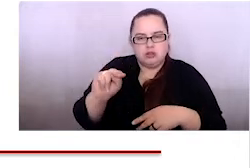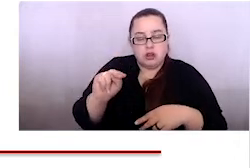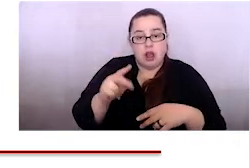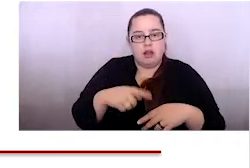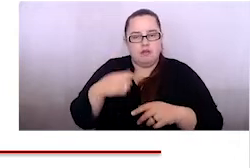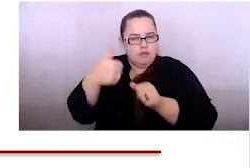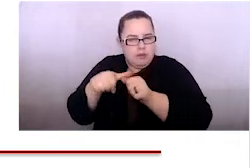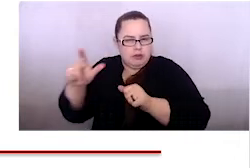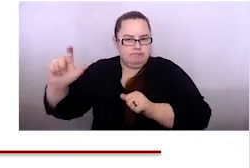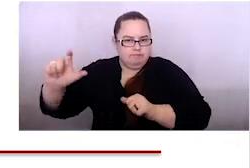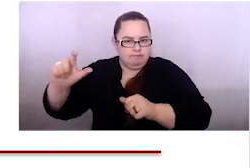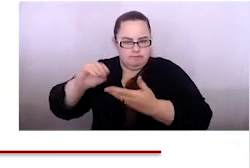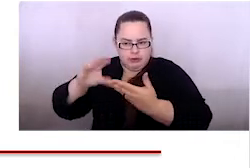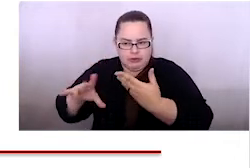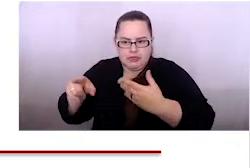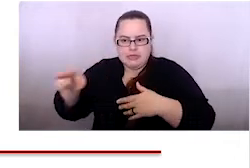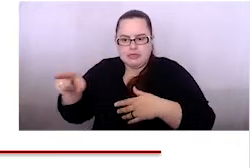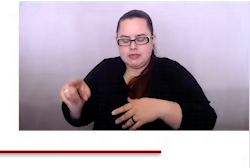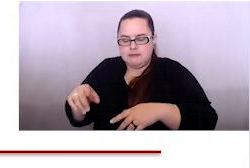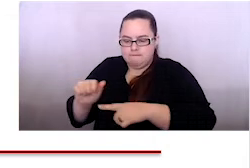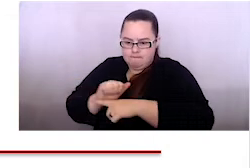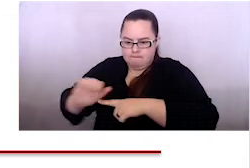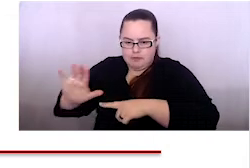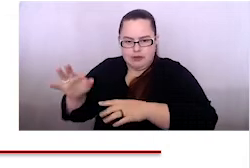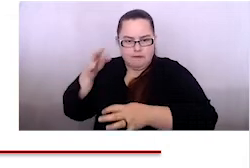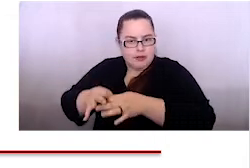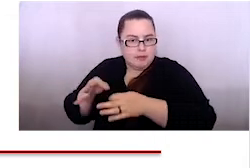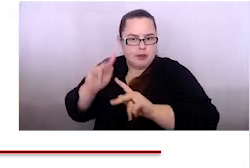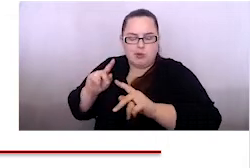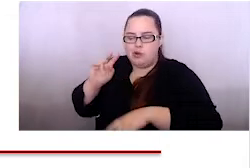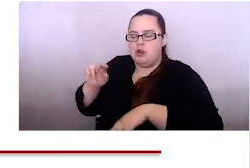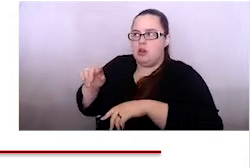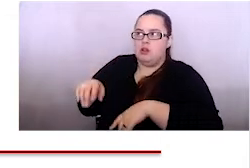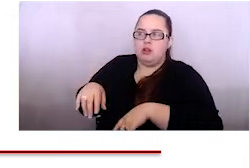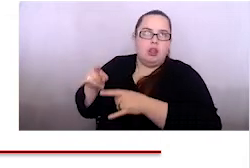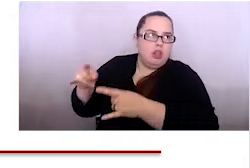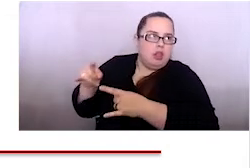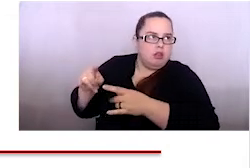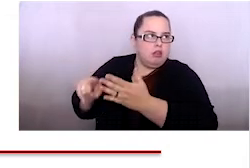criticize him for his practices and called it ridiculous.